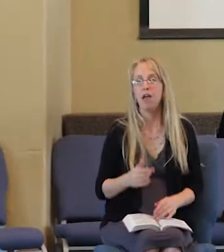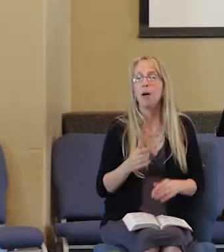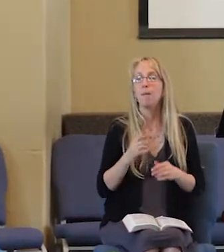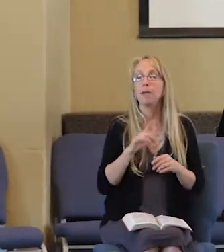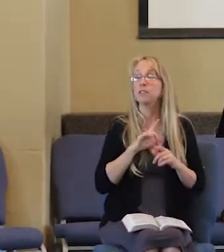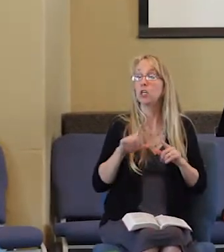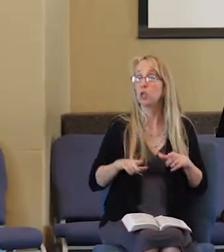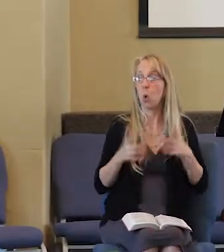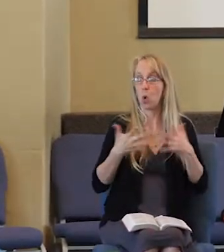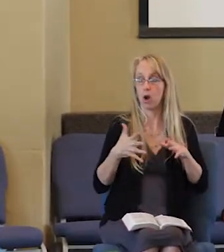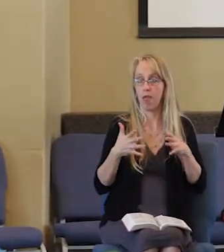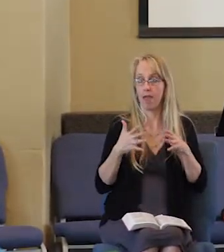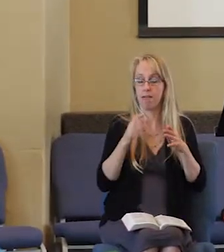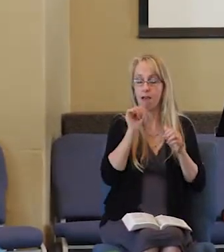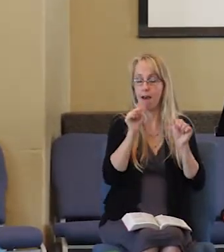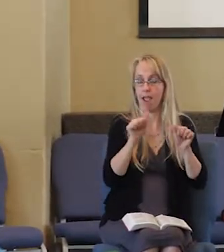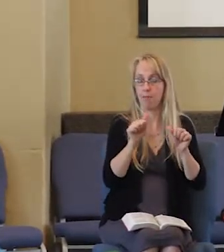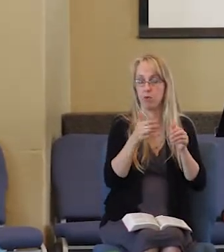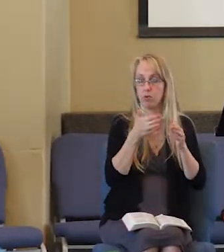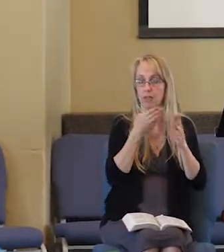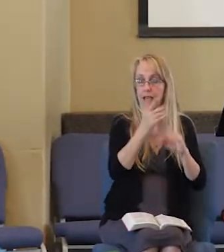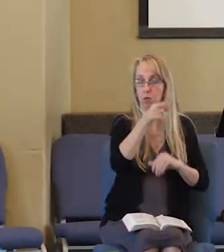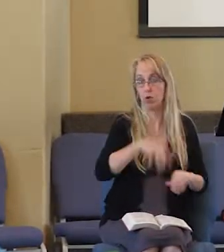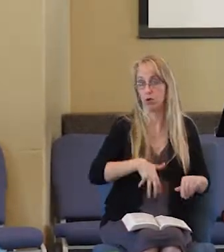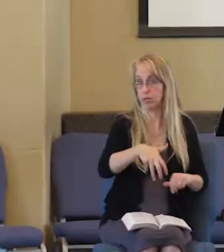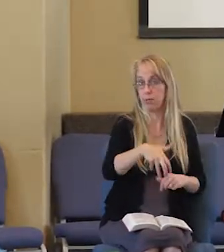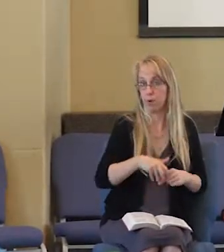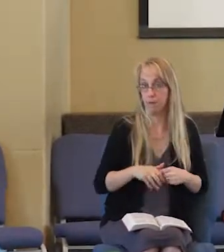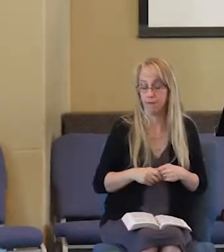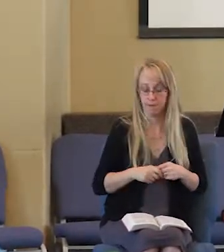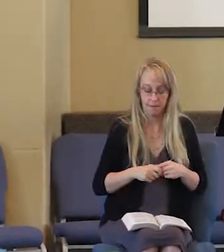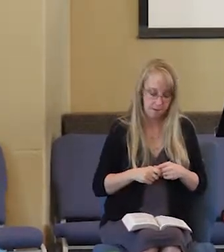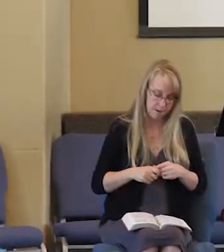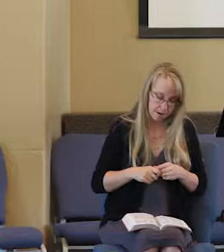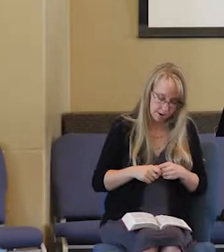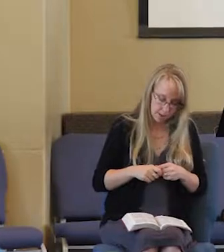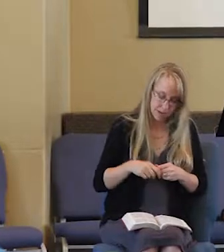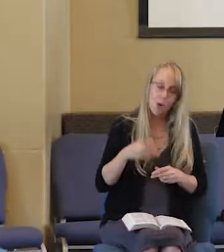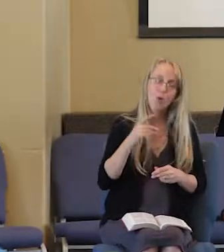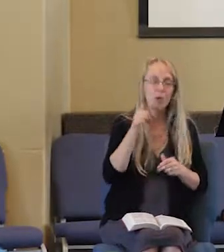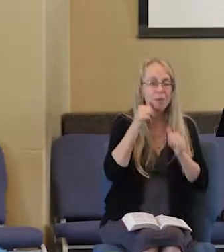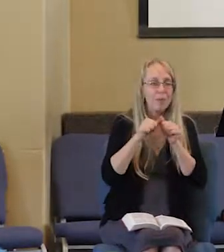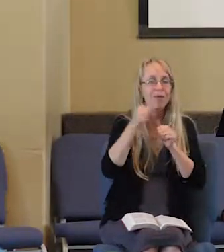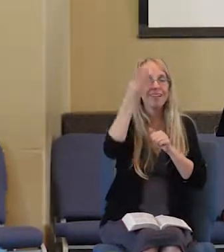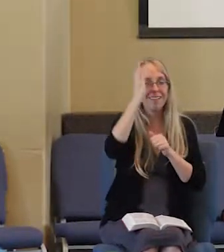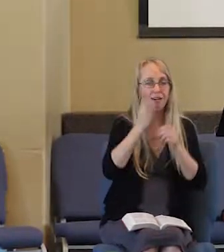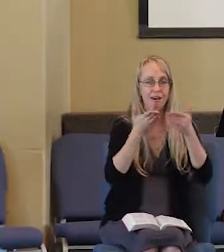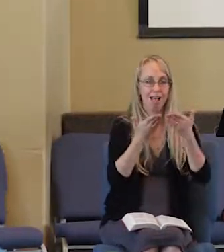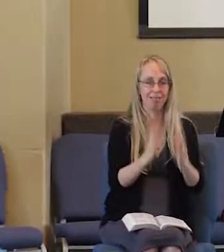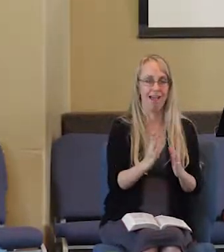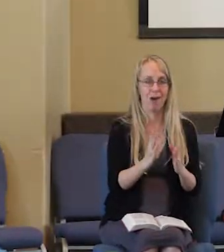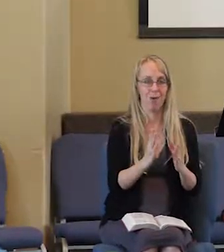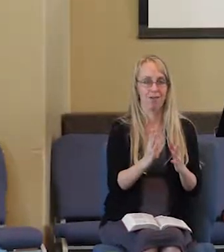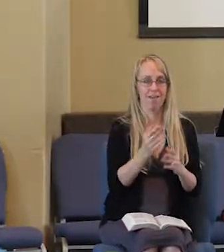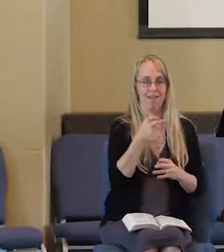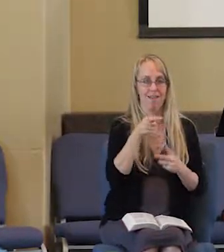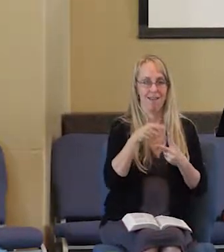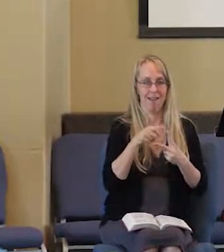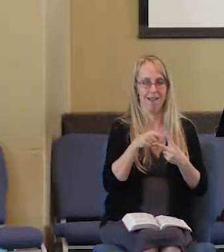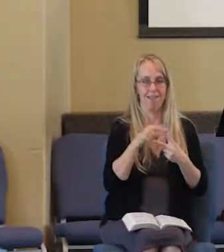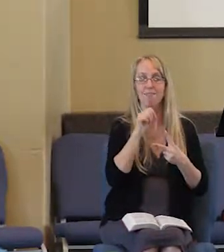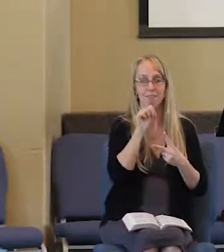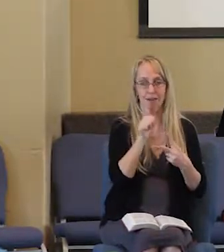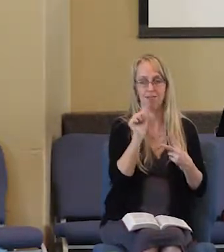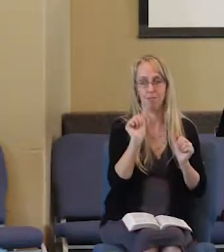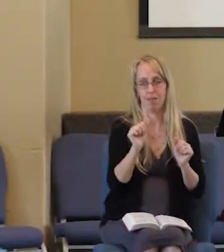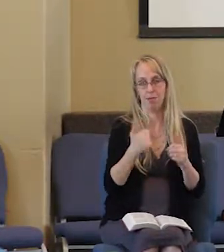Lord had closed her womb. So here's something to kind of put in your the back of your mind. God allowed this. God allowed Hannah not to be